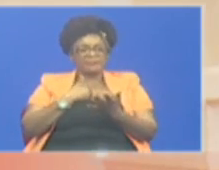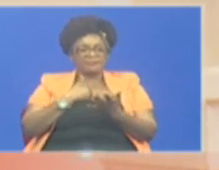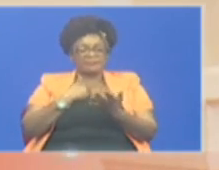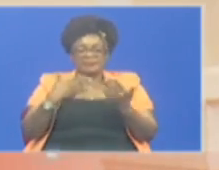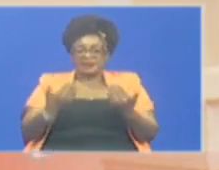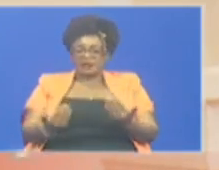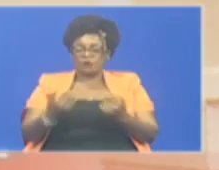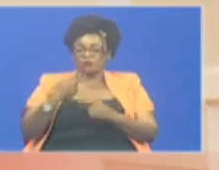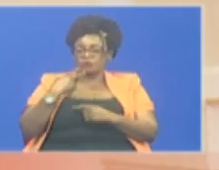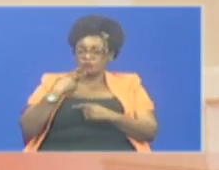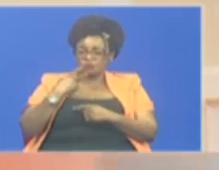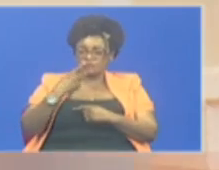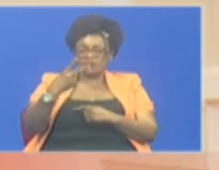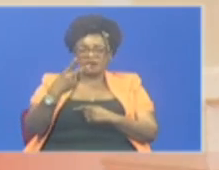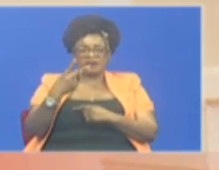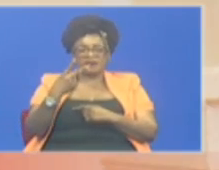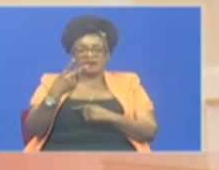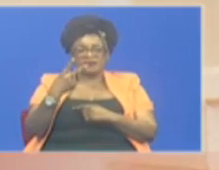at